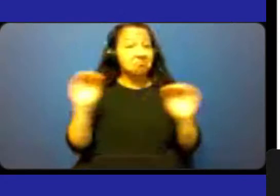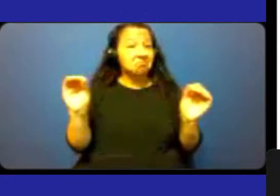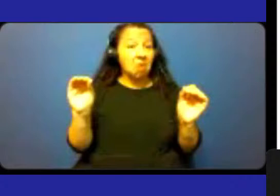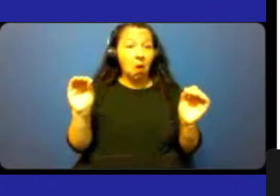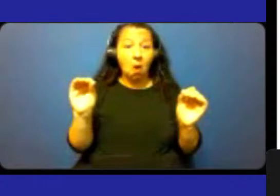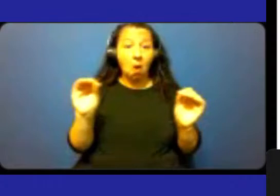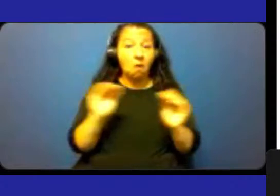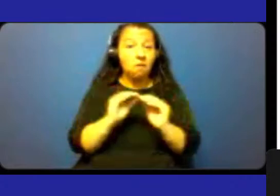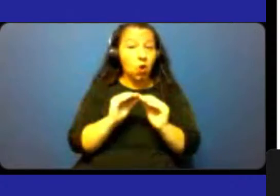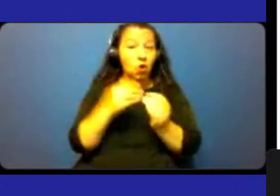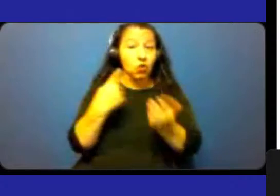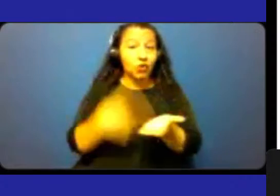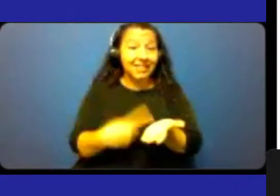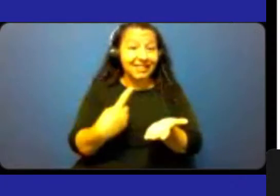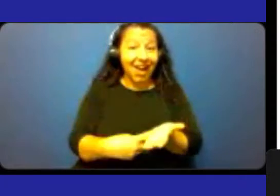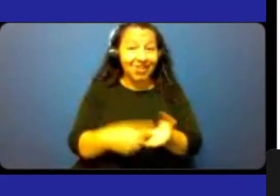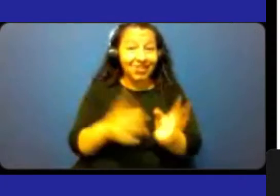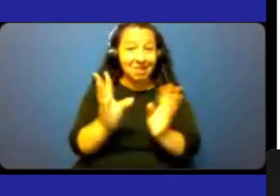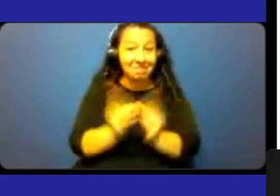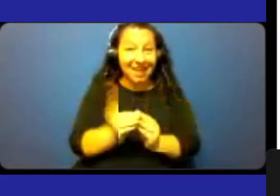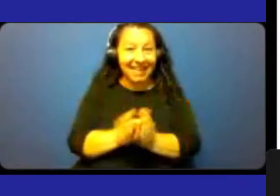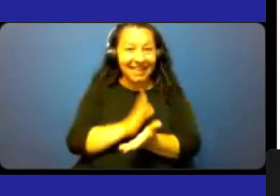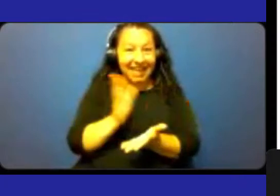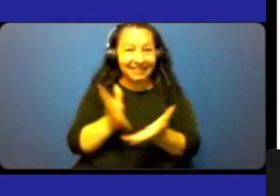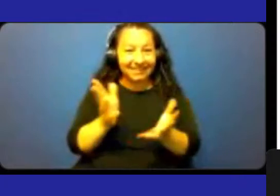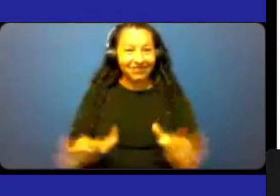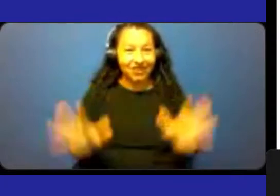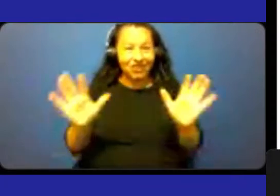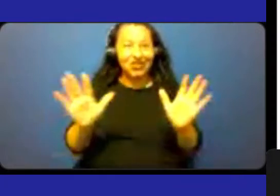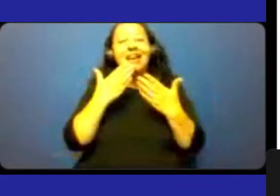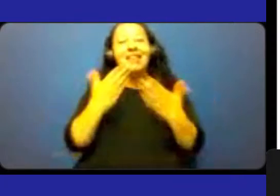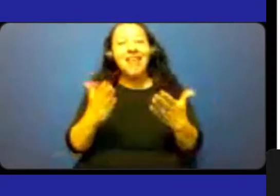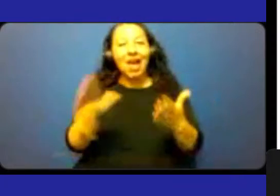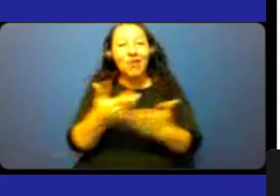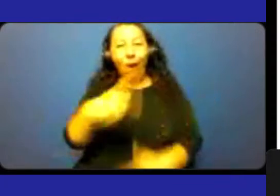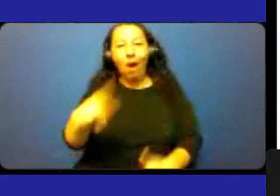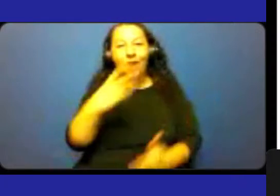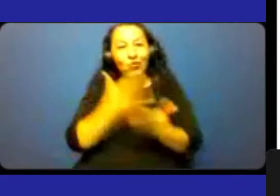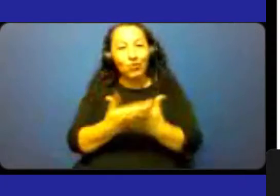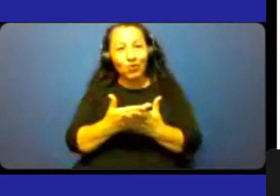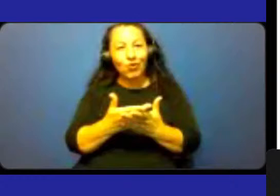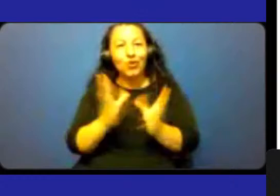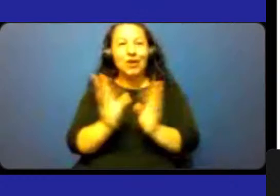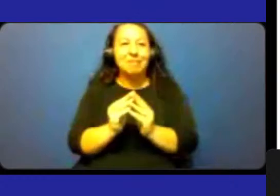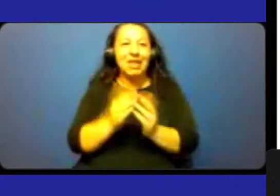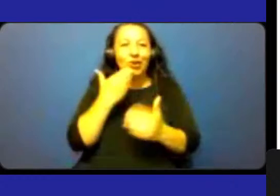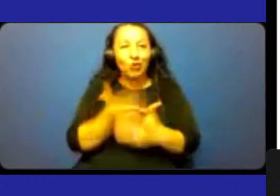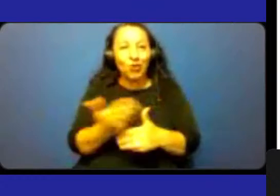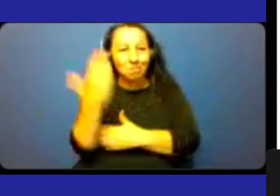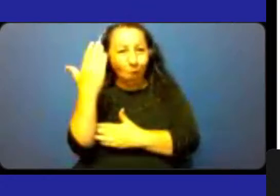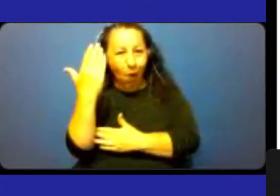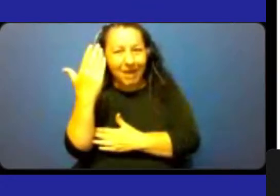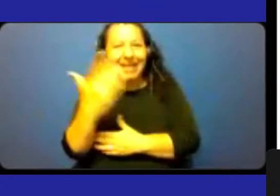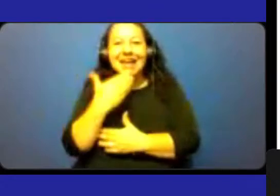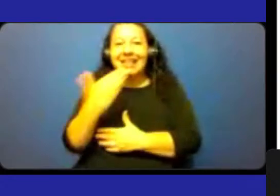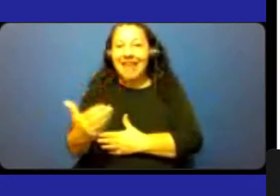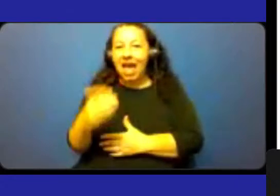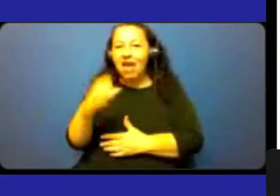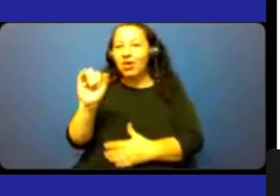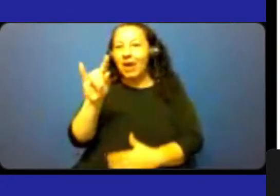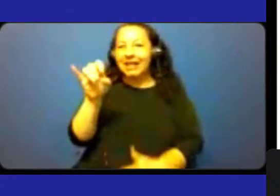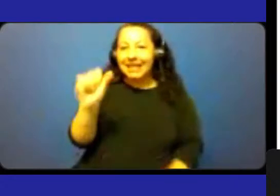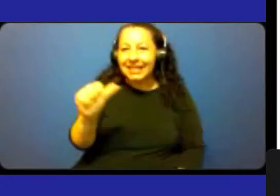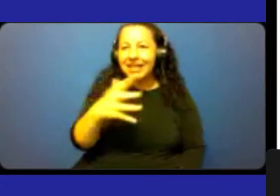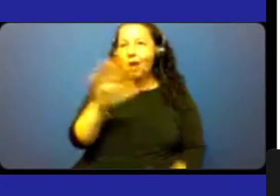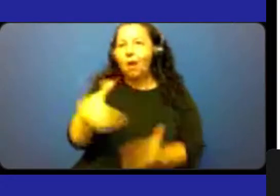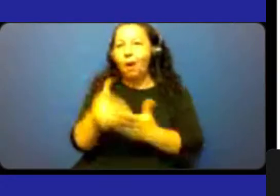further discussion, our meeting is adjourned. Thanks, everybody. Very good meeting, very good morning. Thank you to Alicia and all of